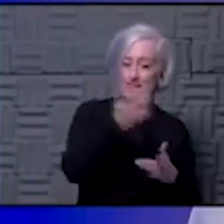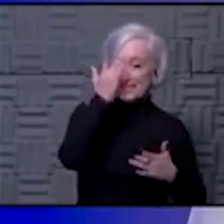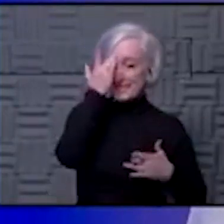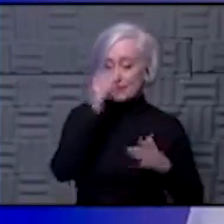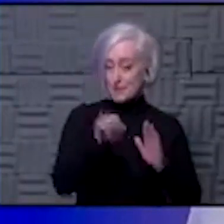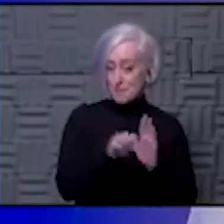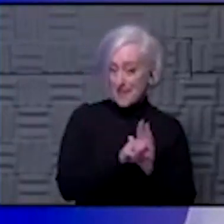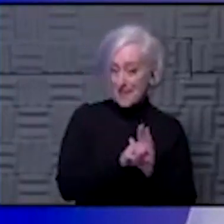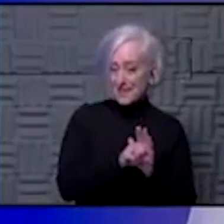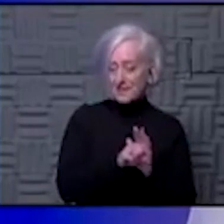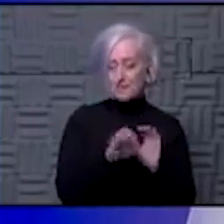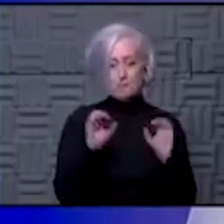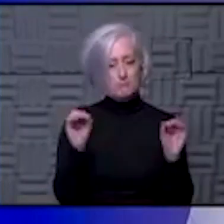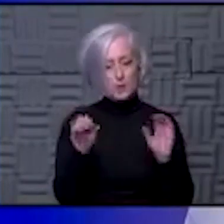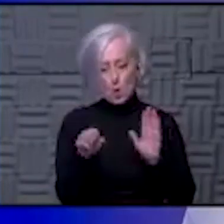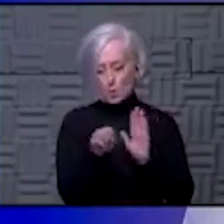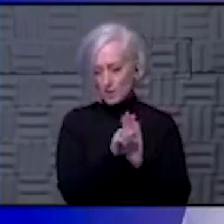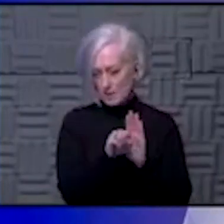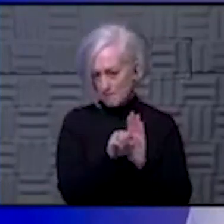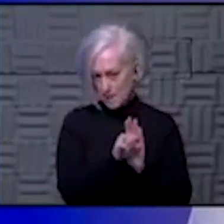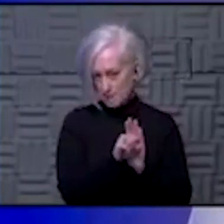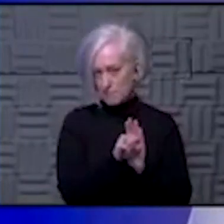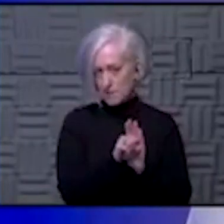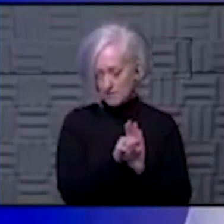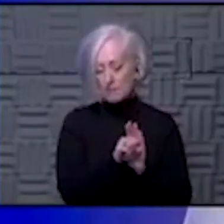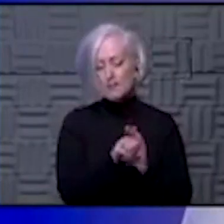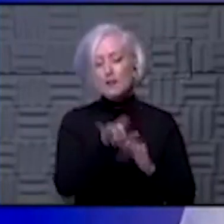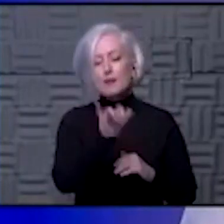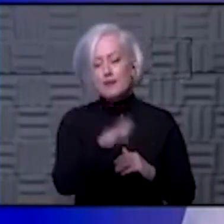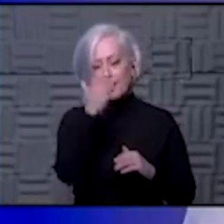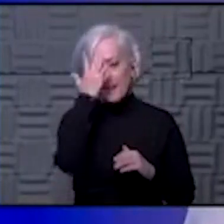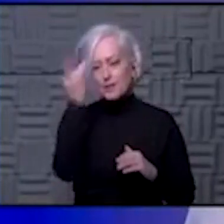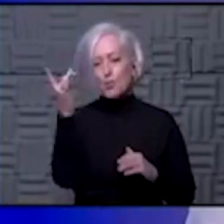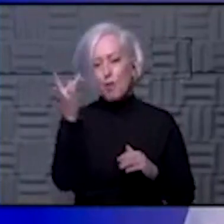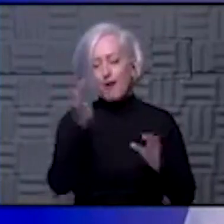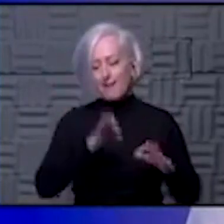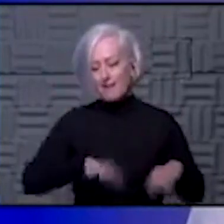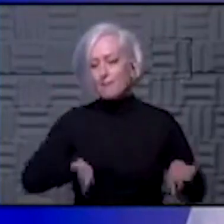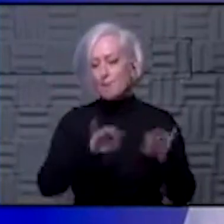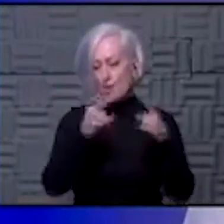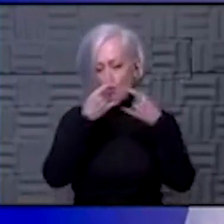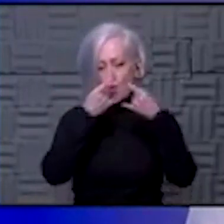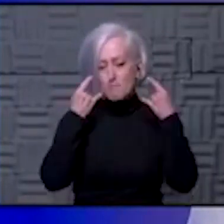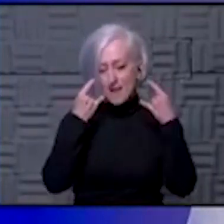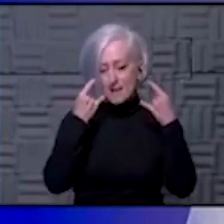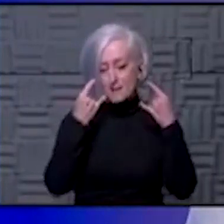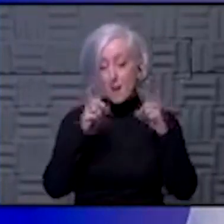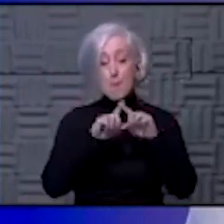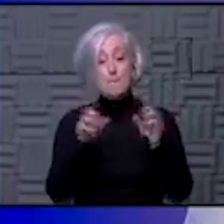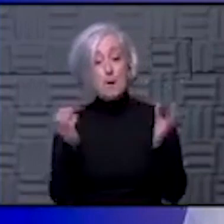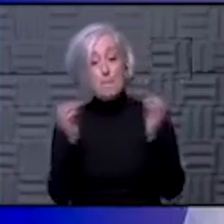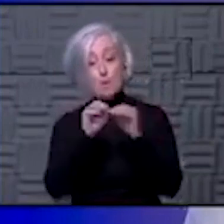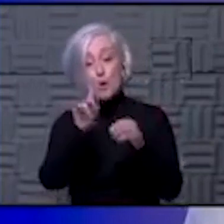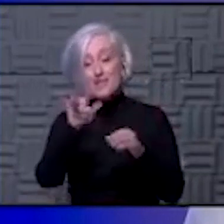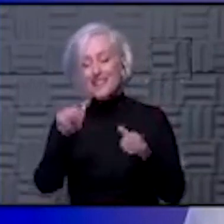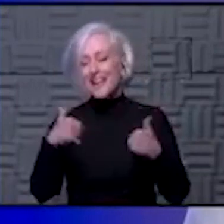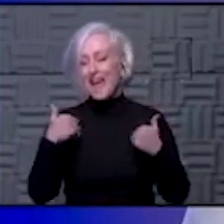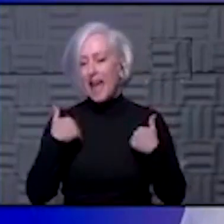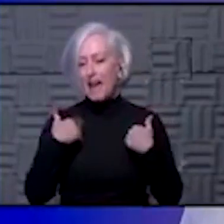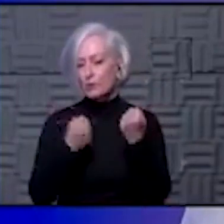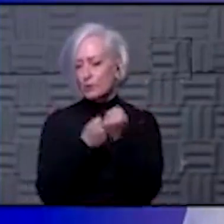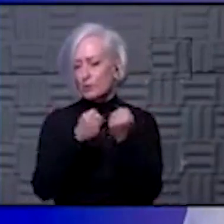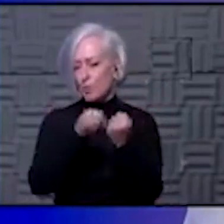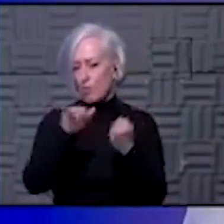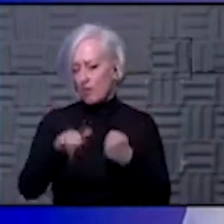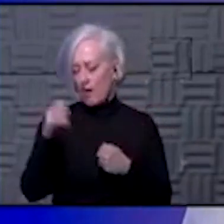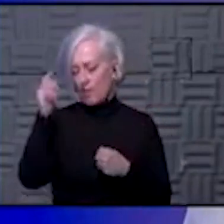And that's why the masking is so important. And they've been saying this for a while, but more data has come out to support that. So it's important